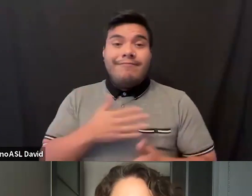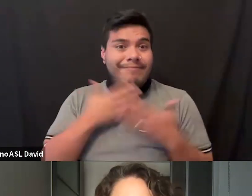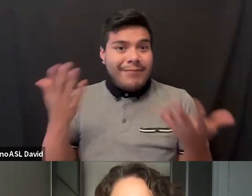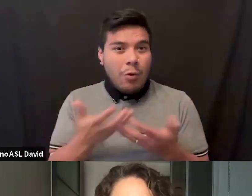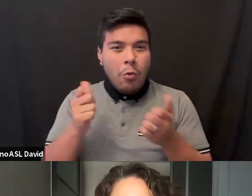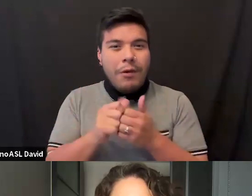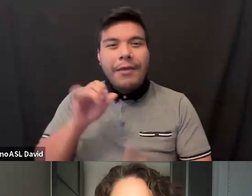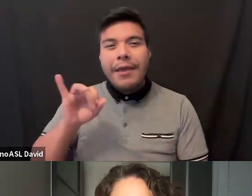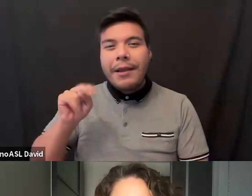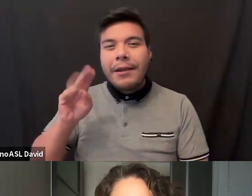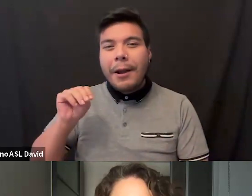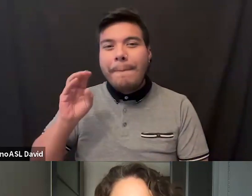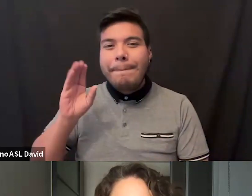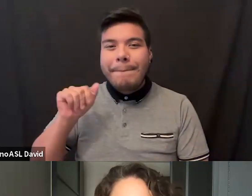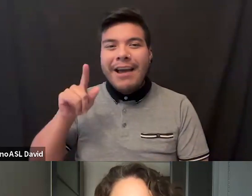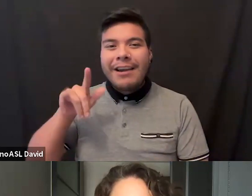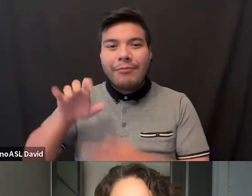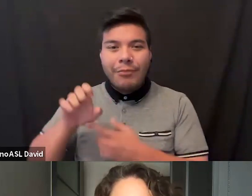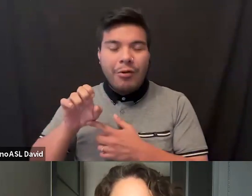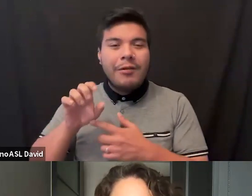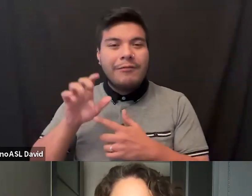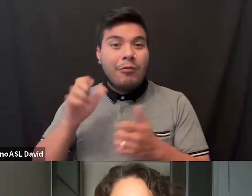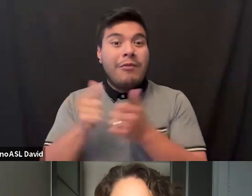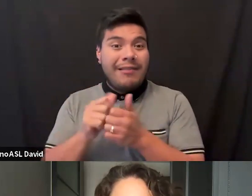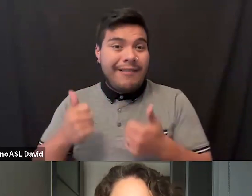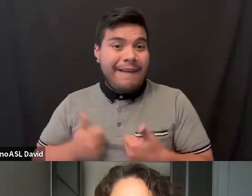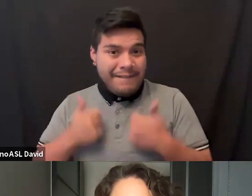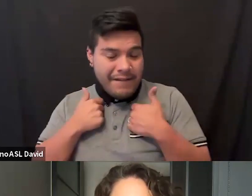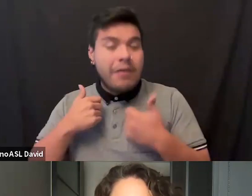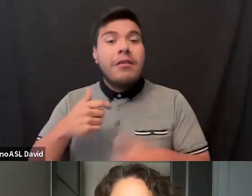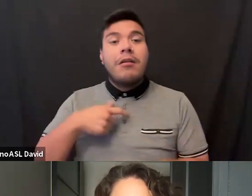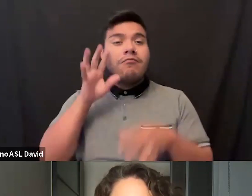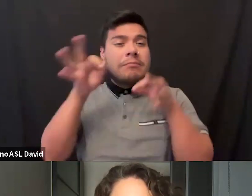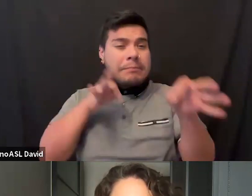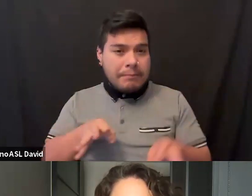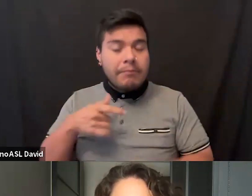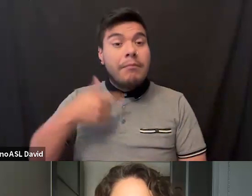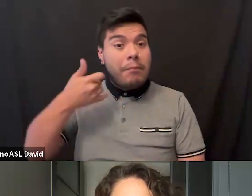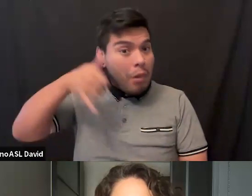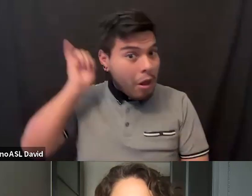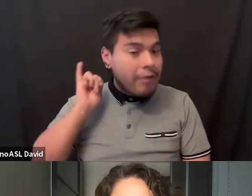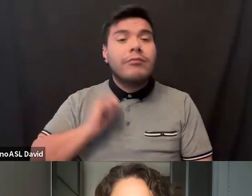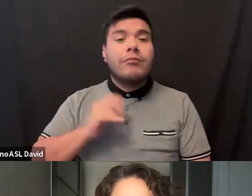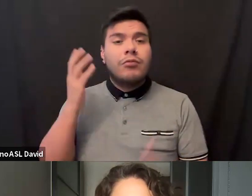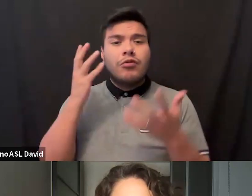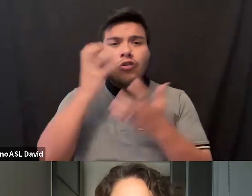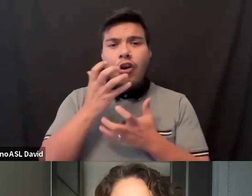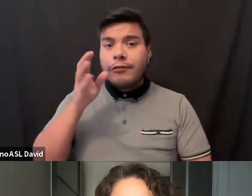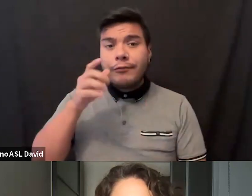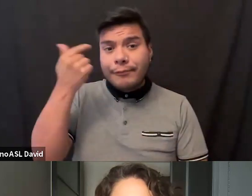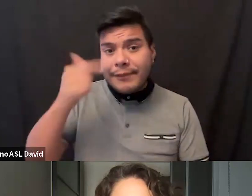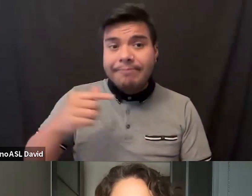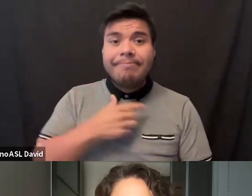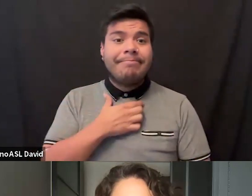our blind and low vision attendees, I'm going to describe myself really quickly. I am a blonde. I'm wearing a dark green tank top, and I'm seated on a